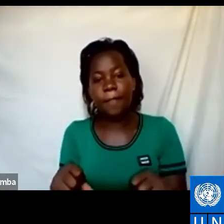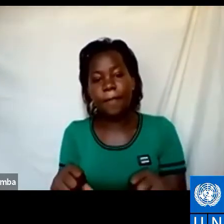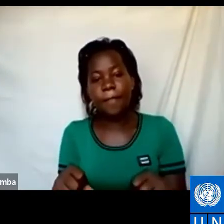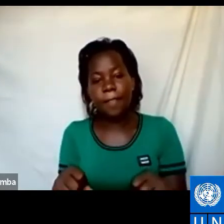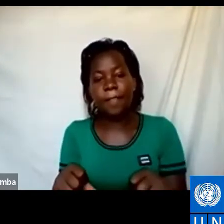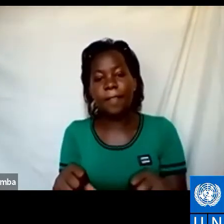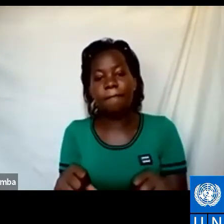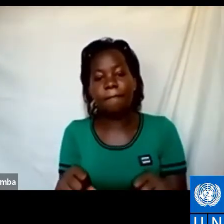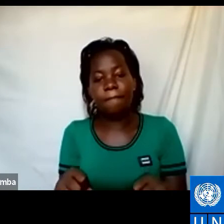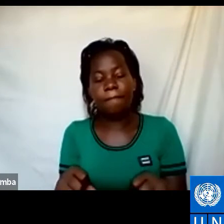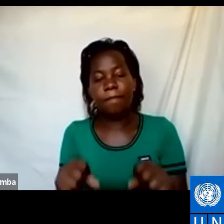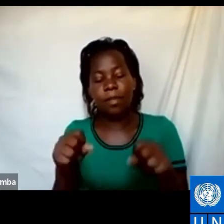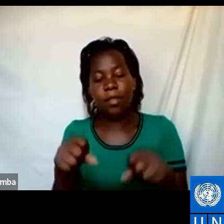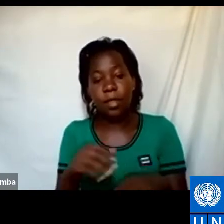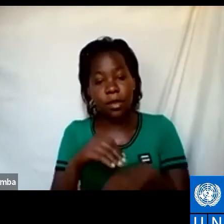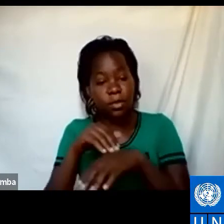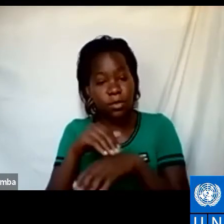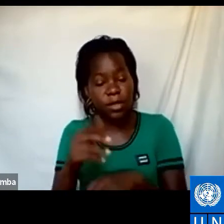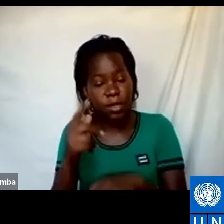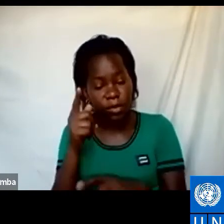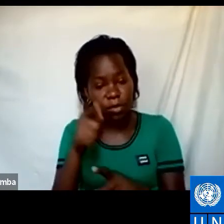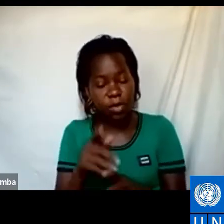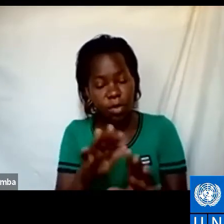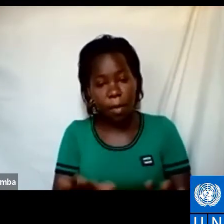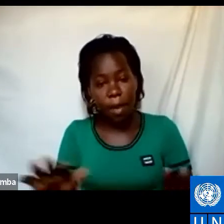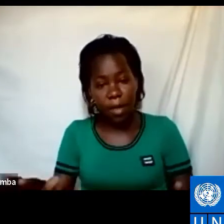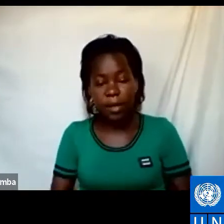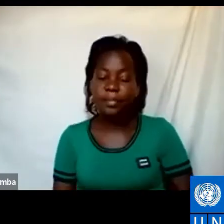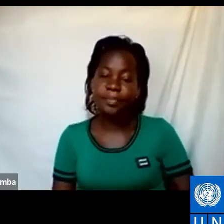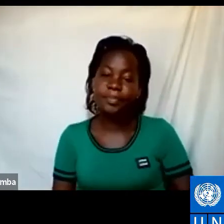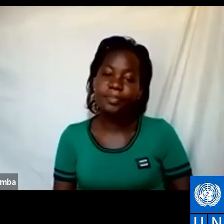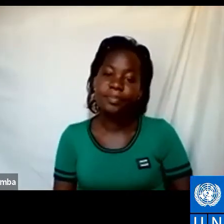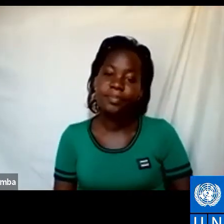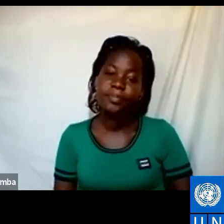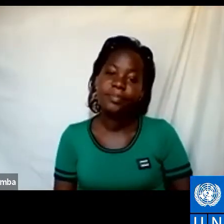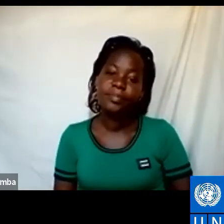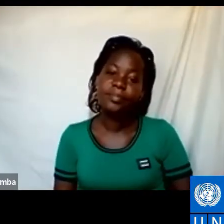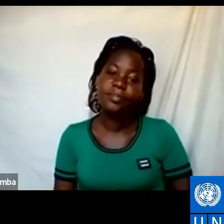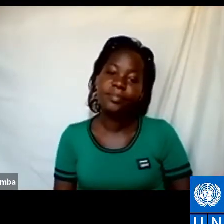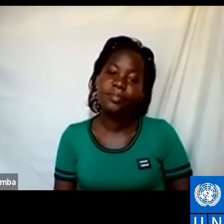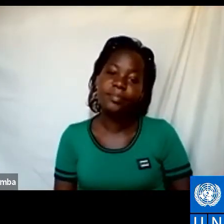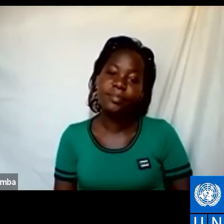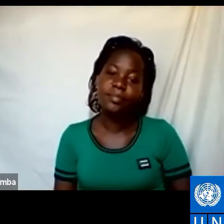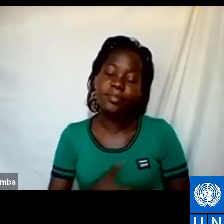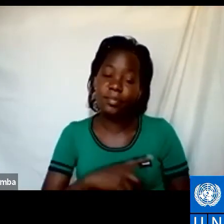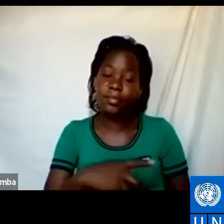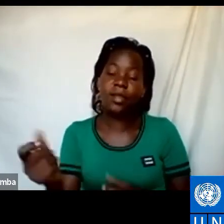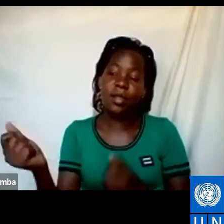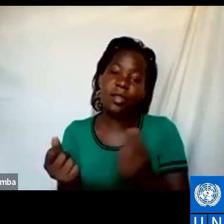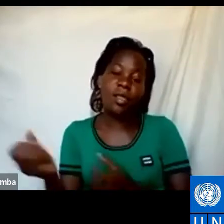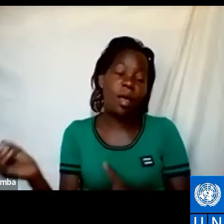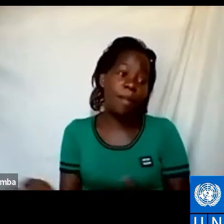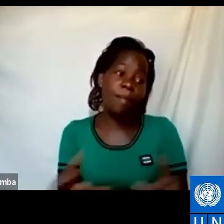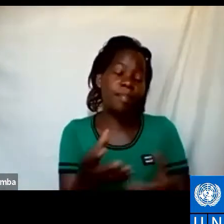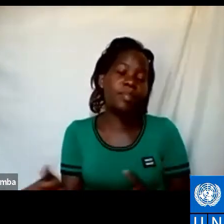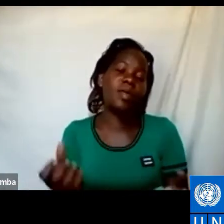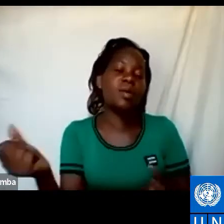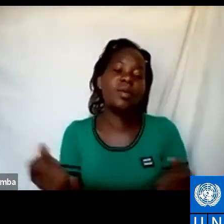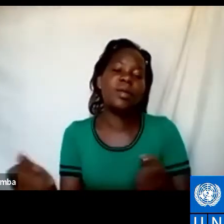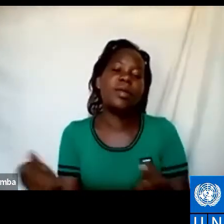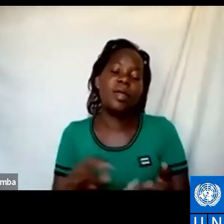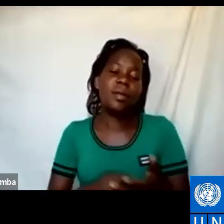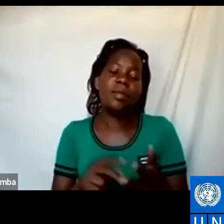send them to market onto the truck with hardly any people in the factory. It may not be so good for us